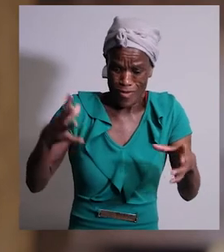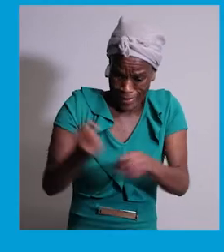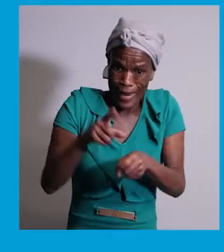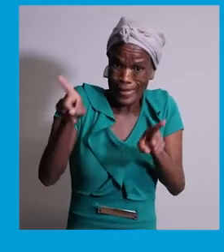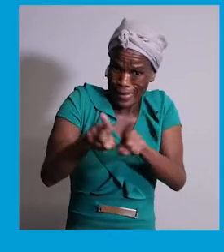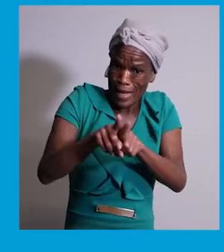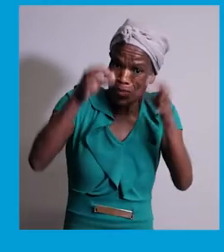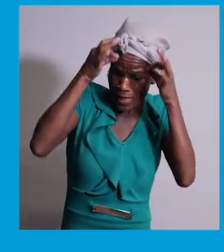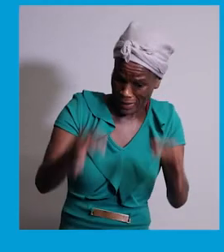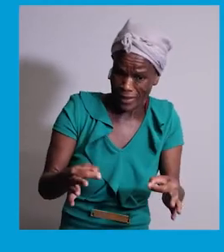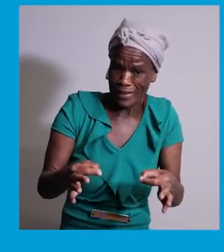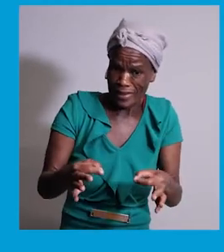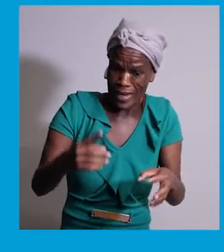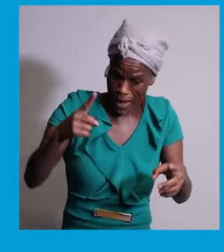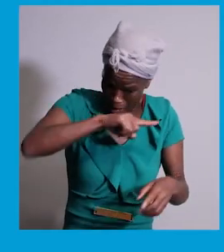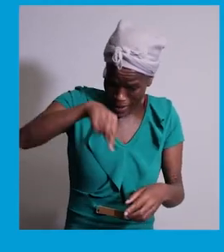vaccinated?